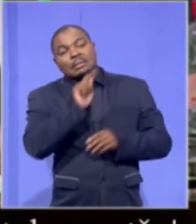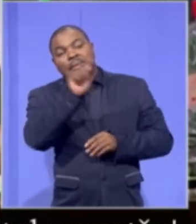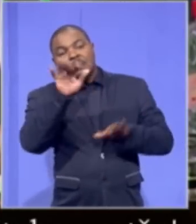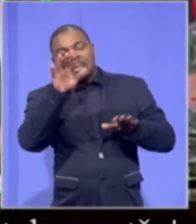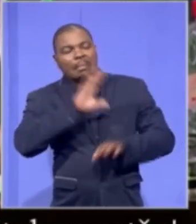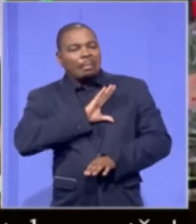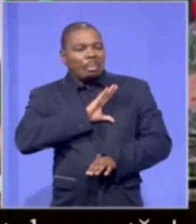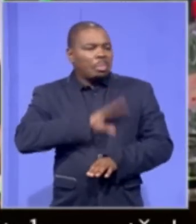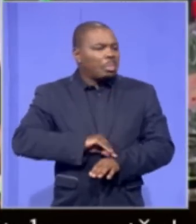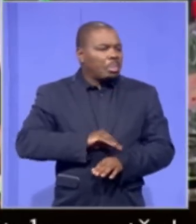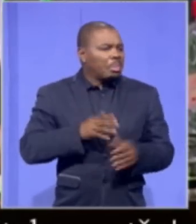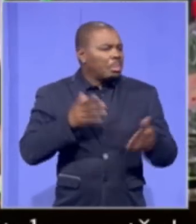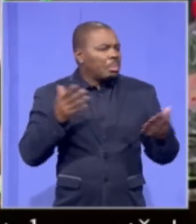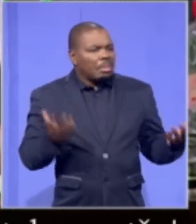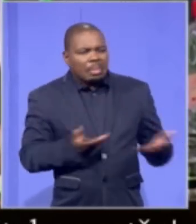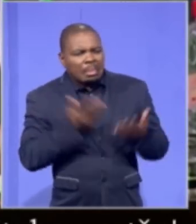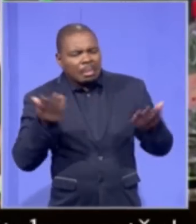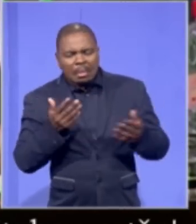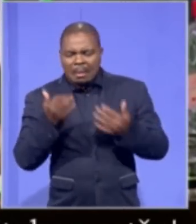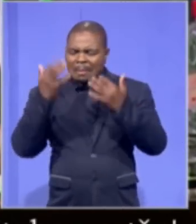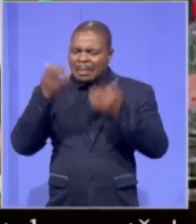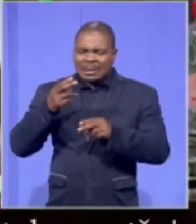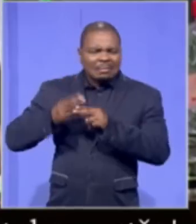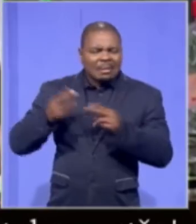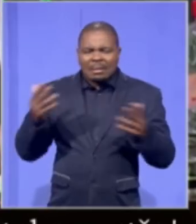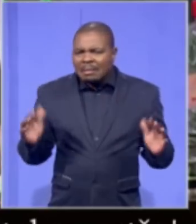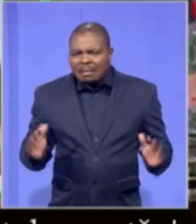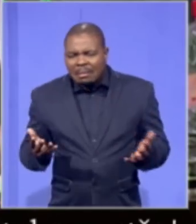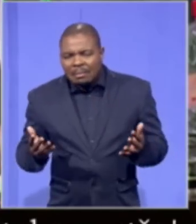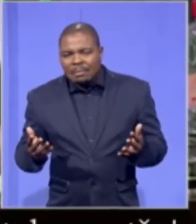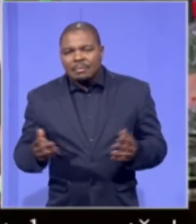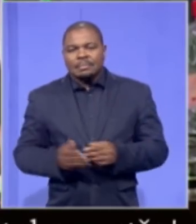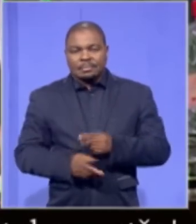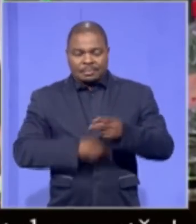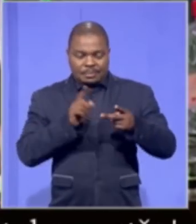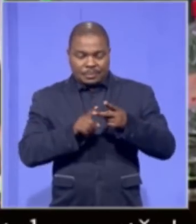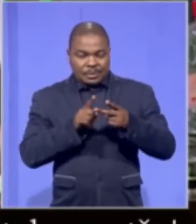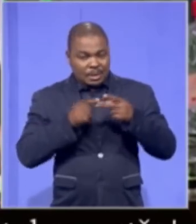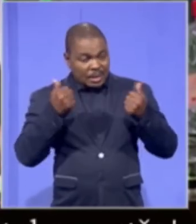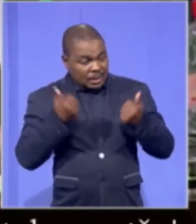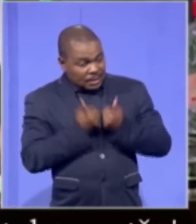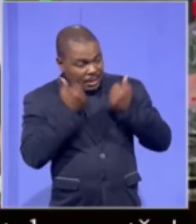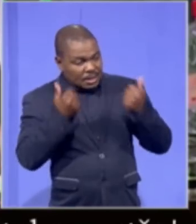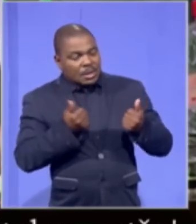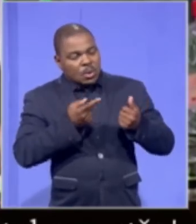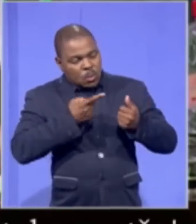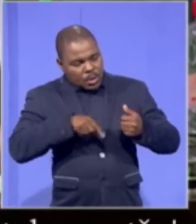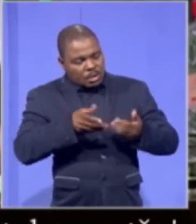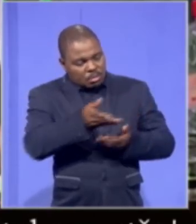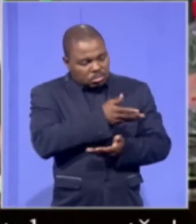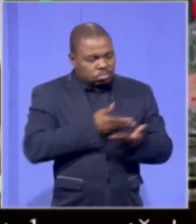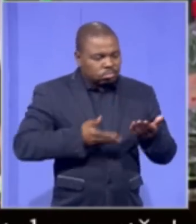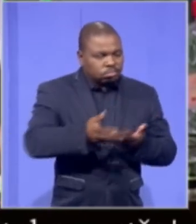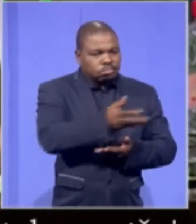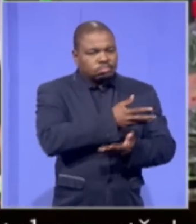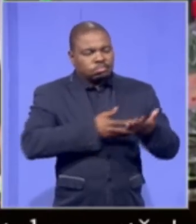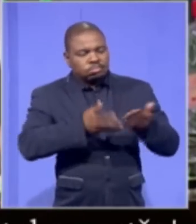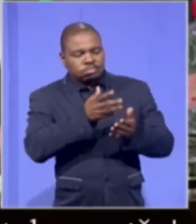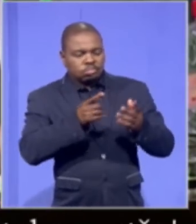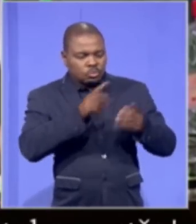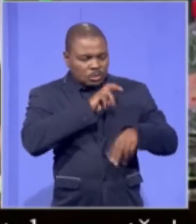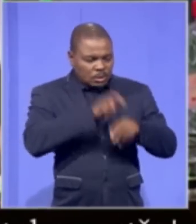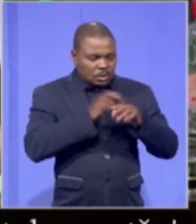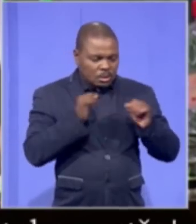people about finalizing a budget, the challenges that we are addressing of building the